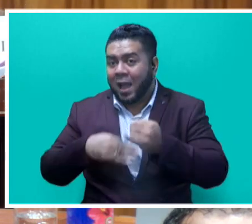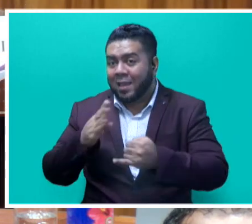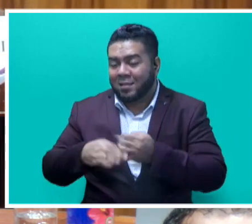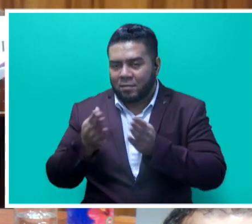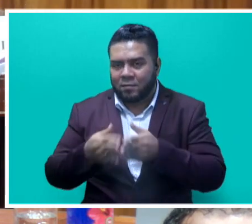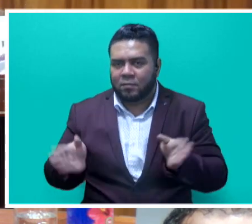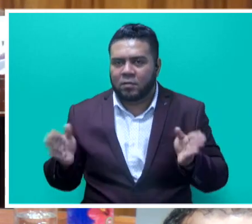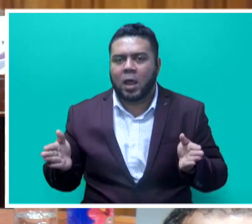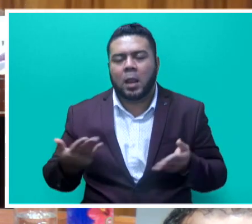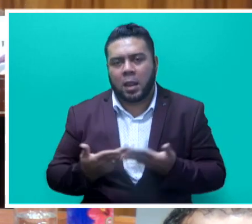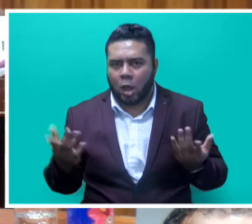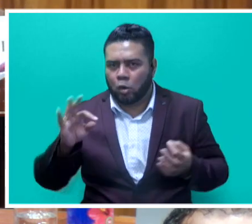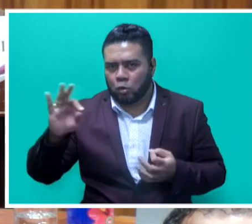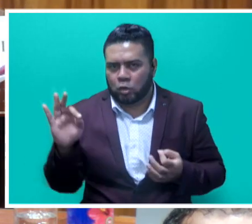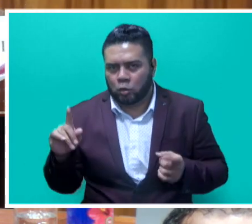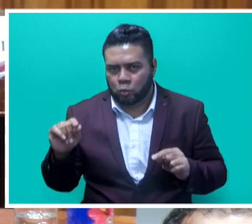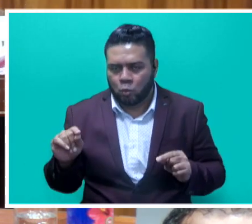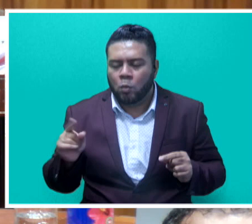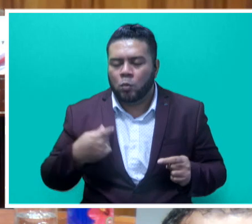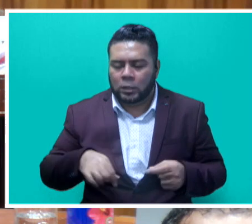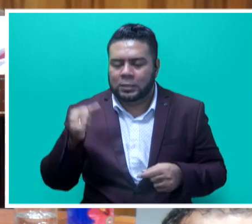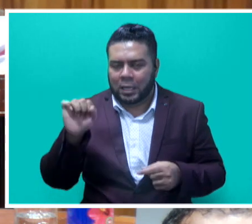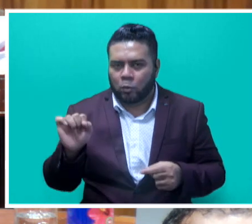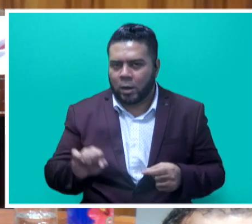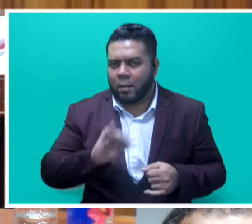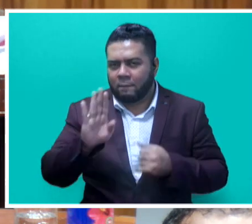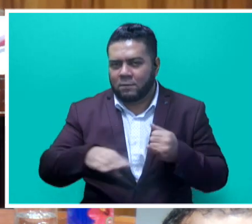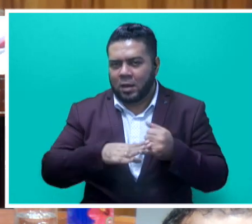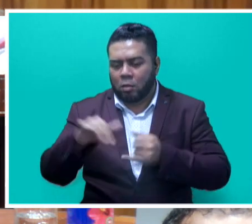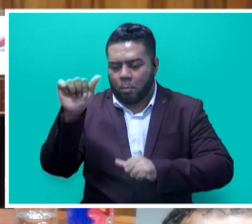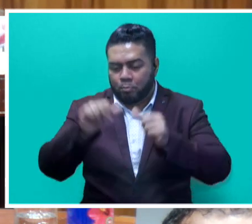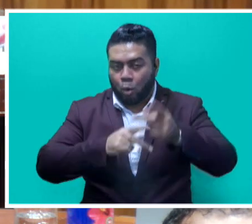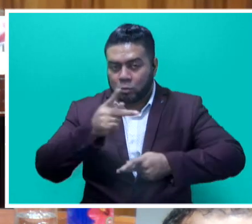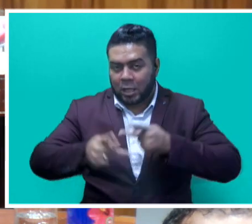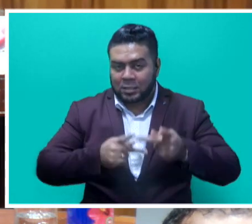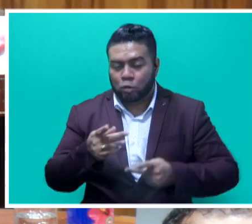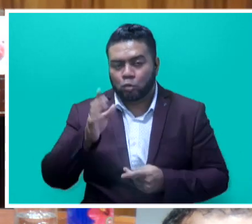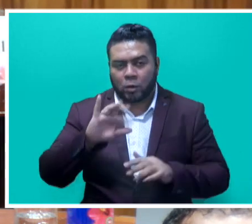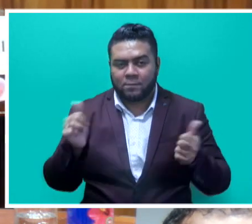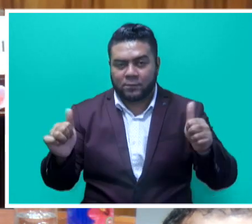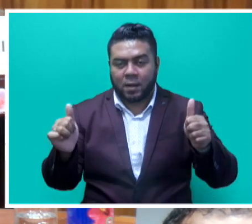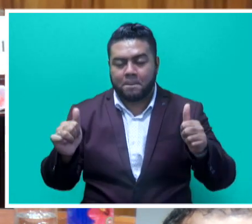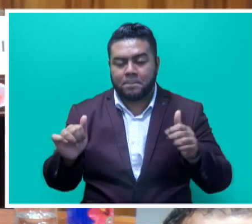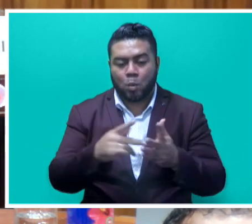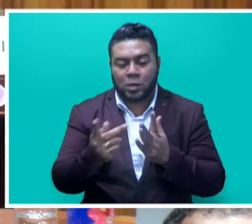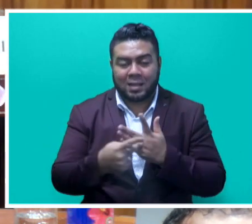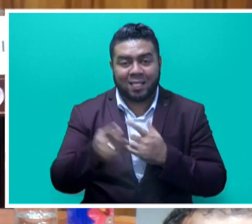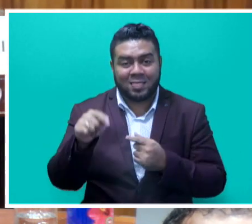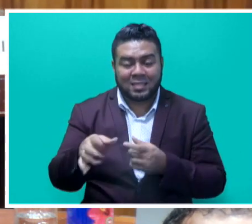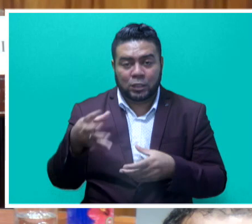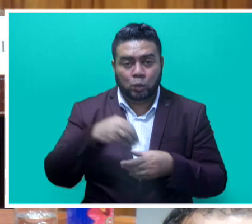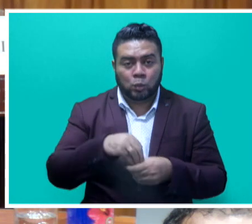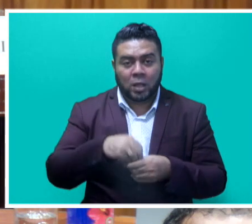is pending, and that requires a final and detailed process to complete the project. This phase